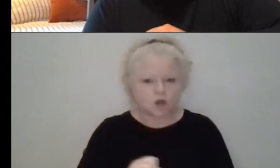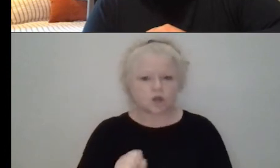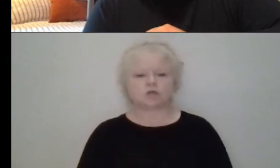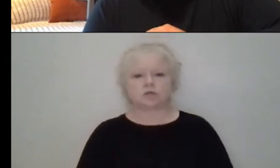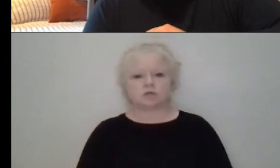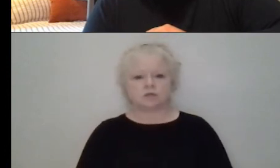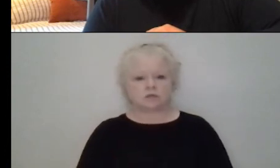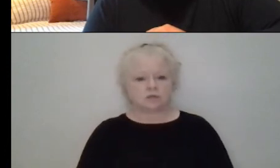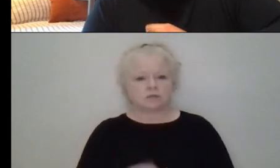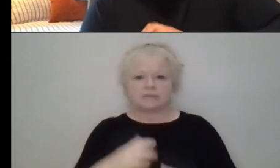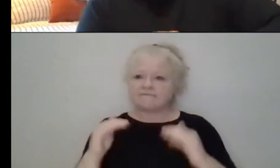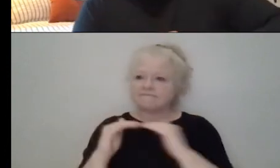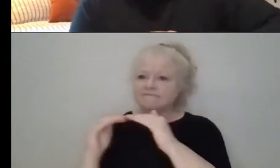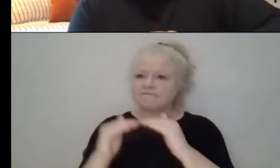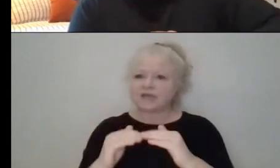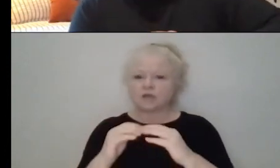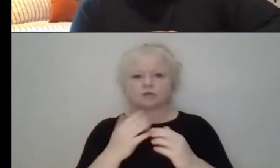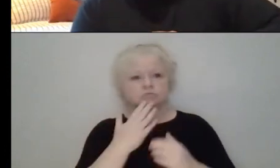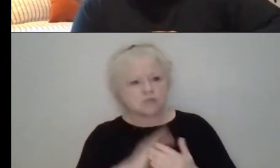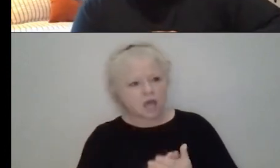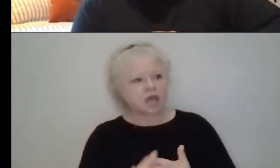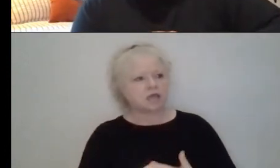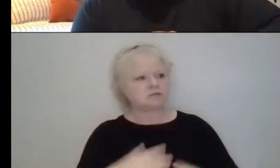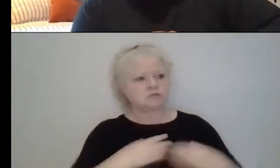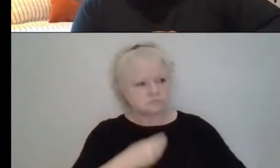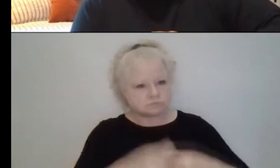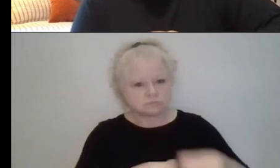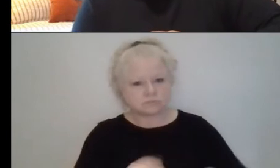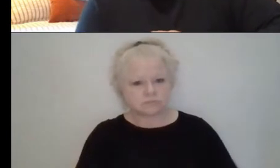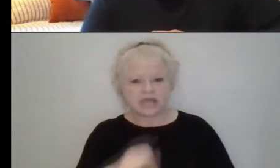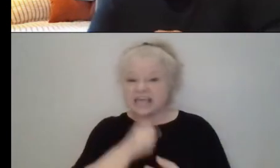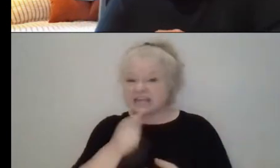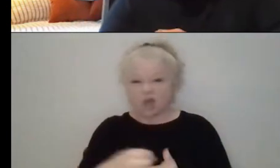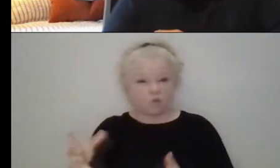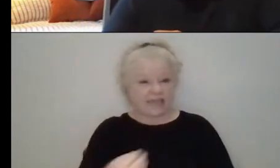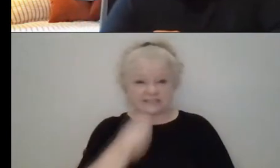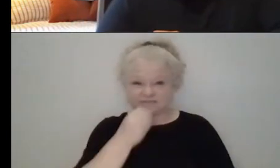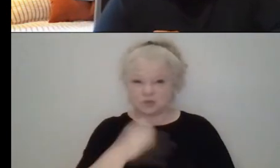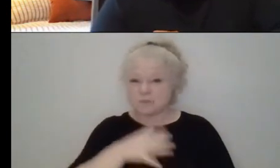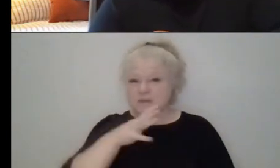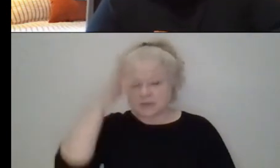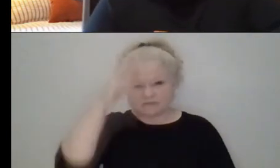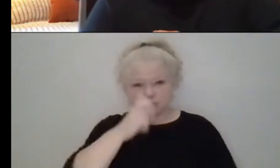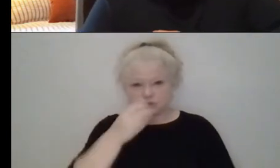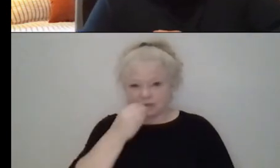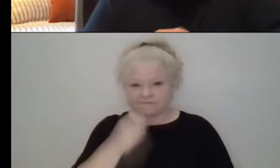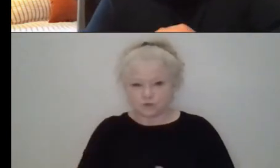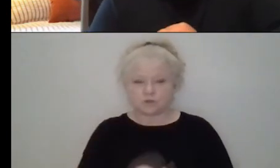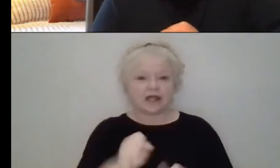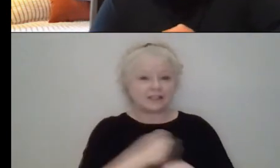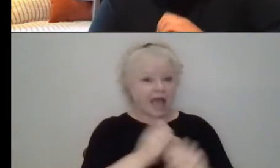and fair and kind and to not waste anything, especially food, as my colleagues can attest to, and always lock my doors.